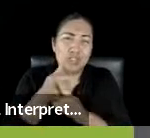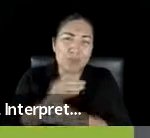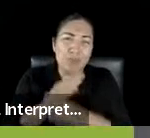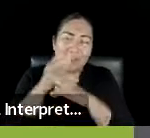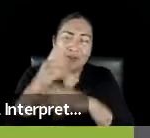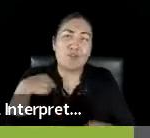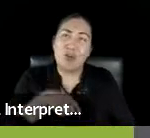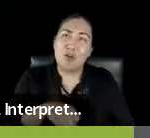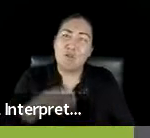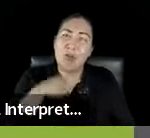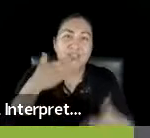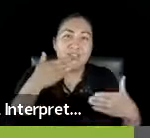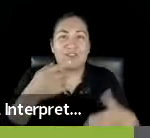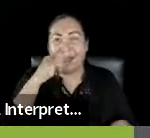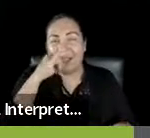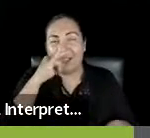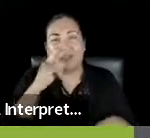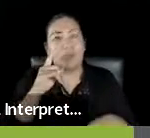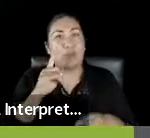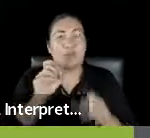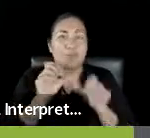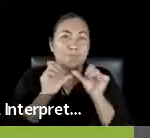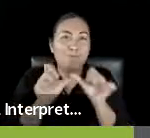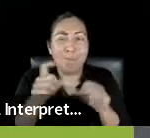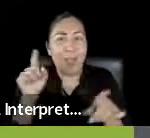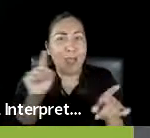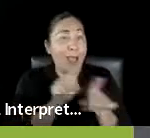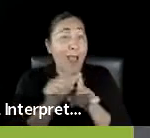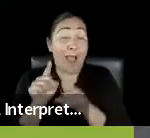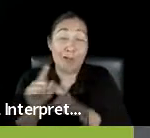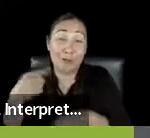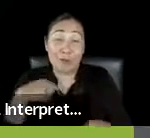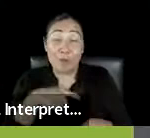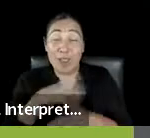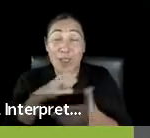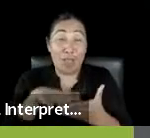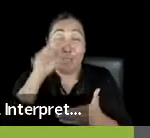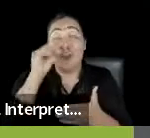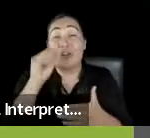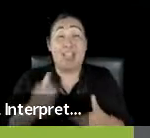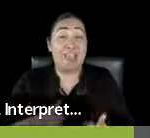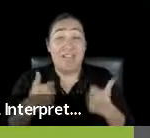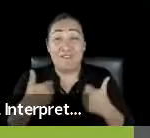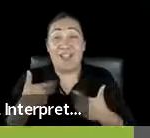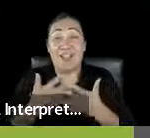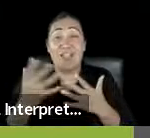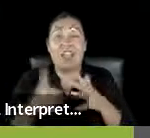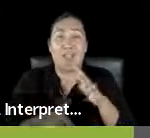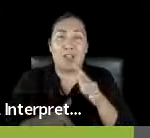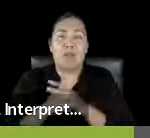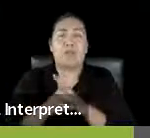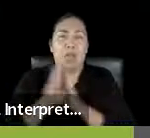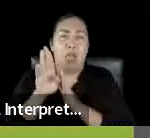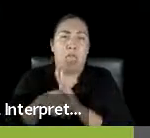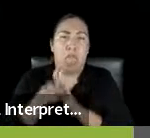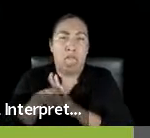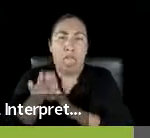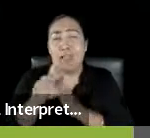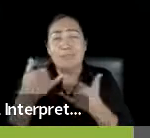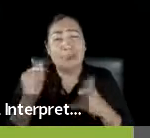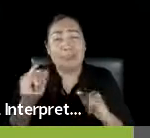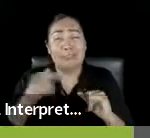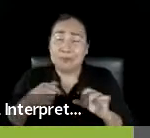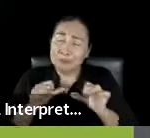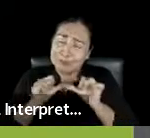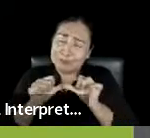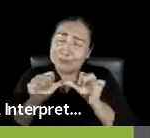for our kiddos for sticking with us. As we learn, life has all sorts of hiccups and speed bumps, but you still do the thing. So